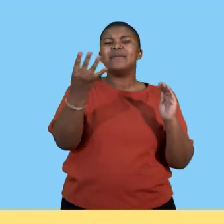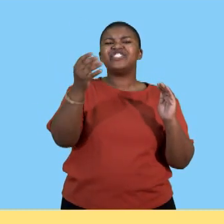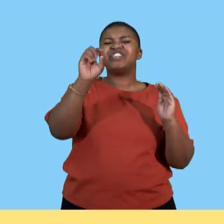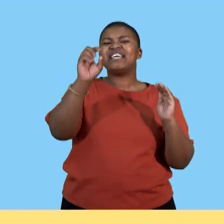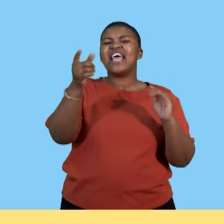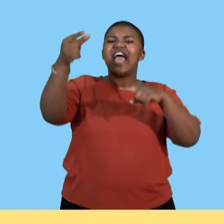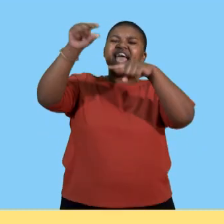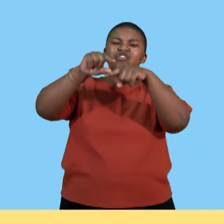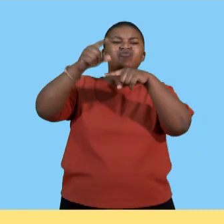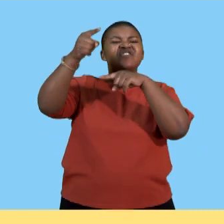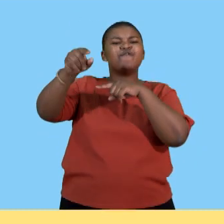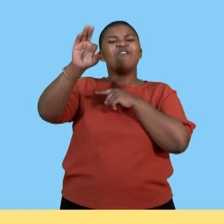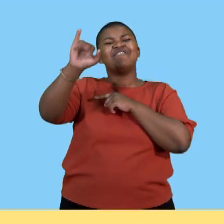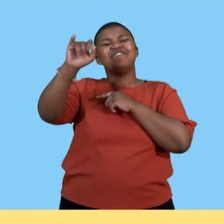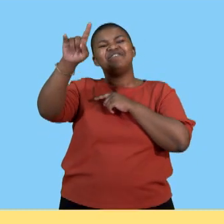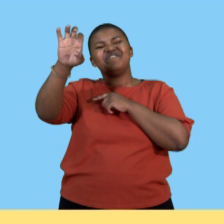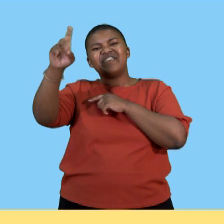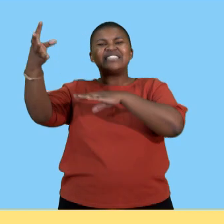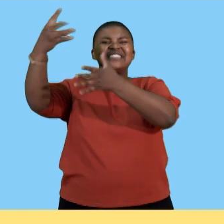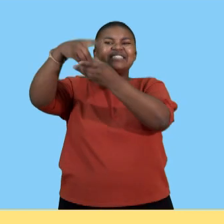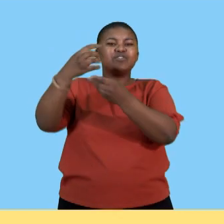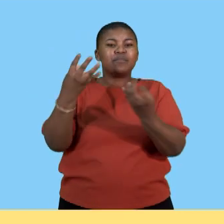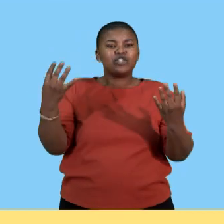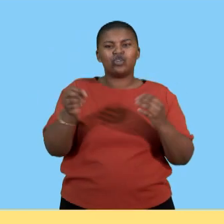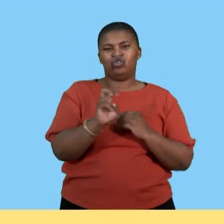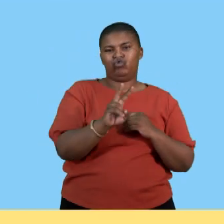2,000. So I'll come here, interest income 2,000.